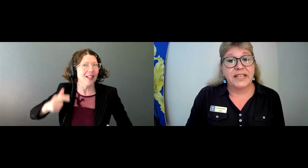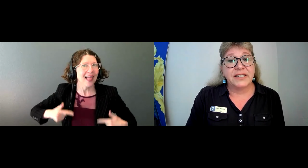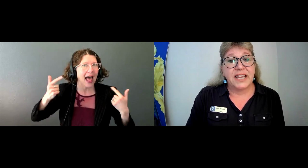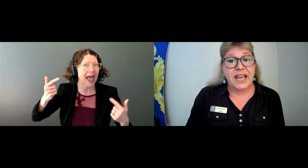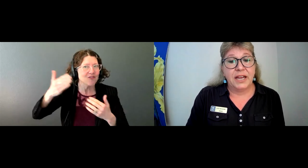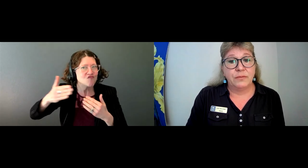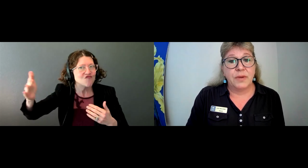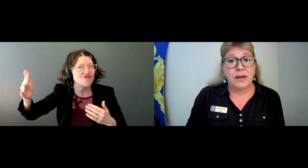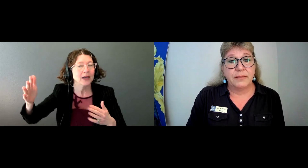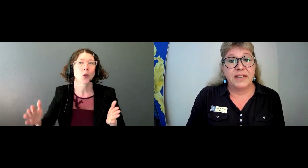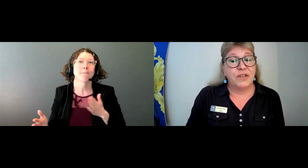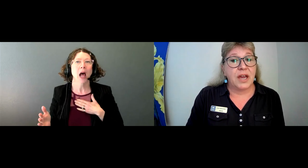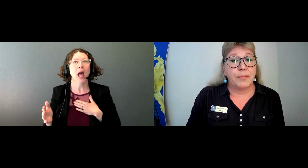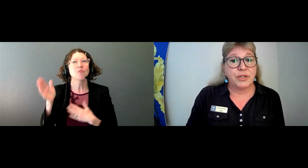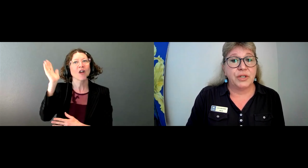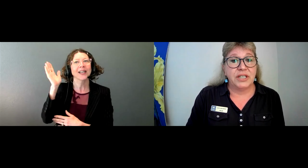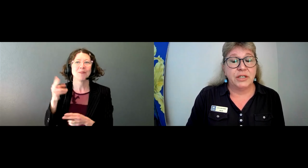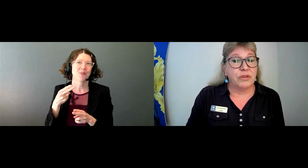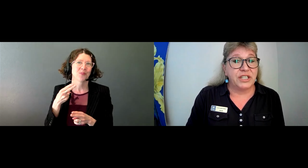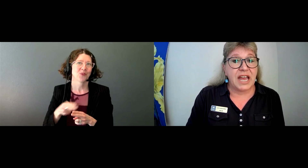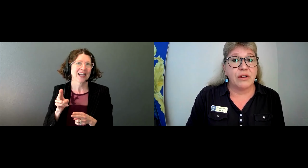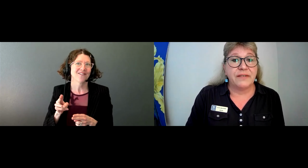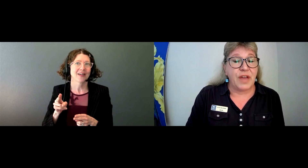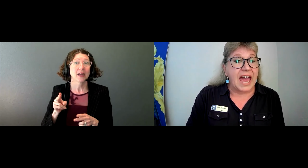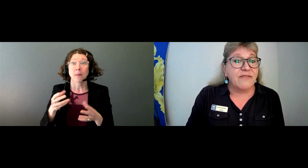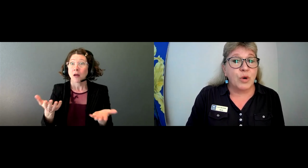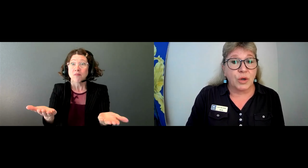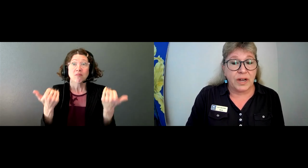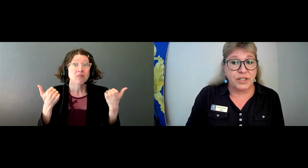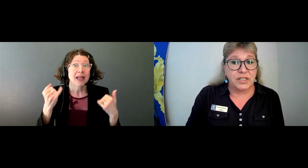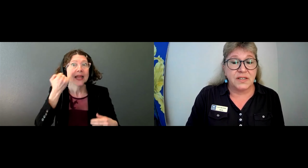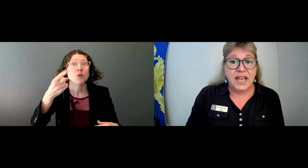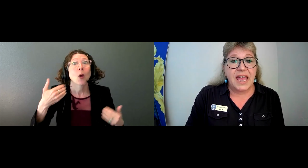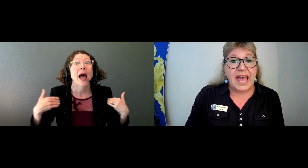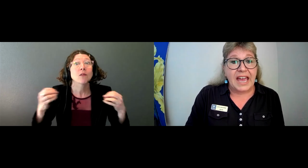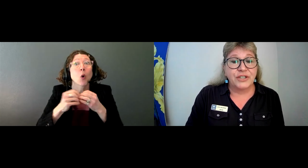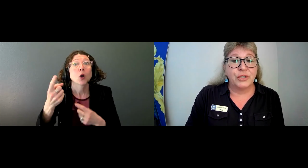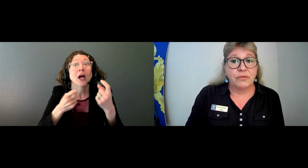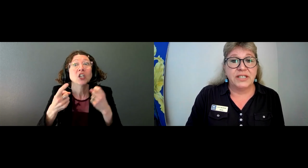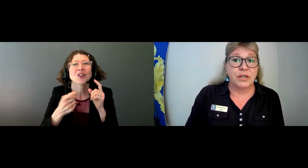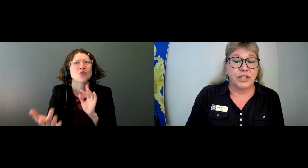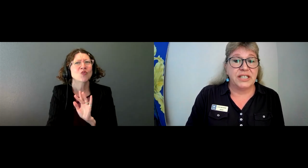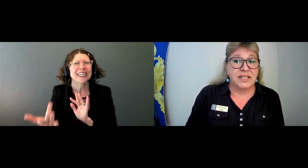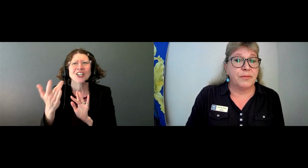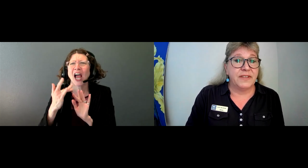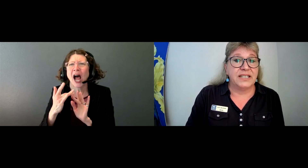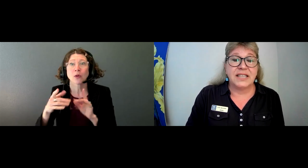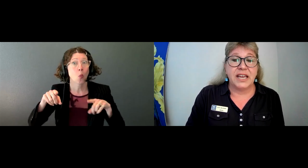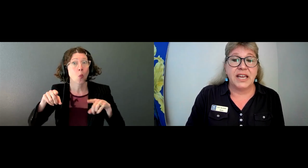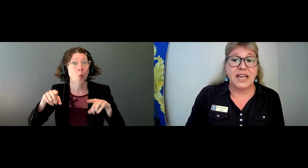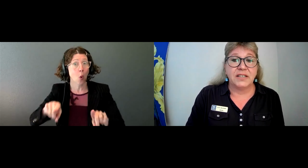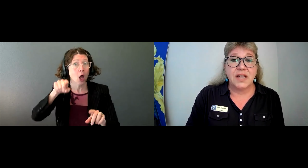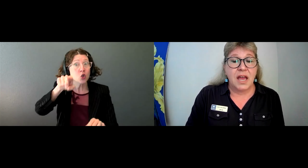like this and give you the opportunity to reach out if you have more questions as you're researching some of